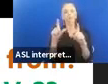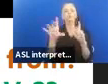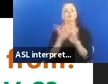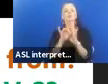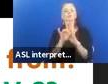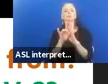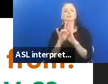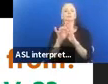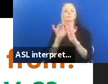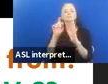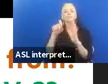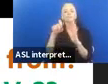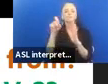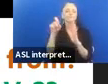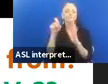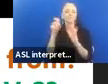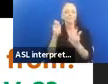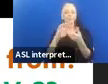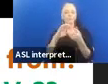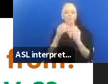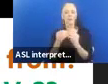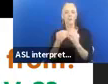we're